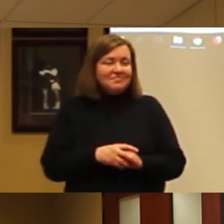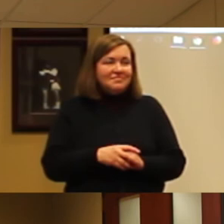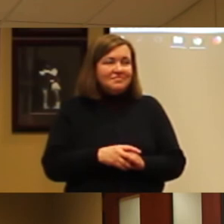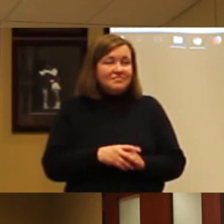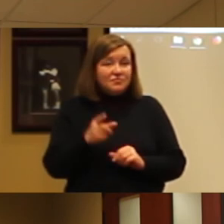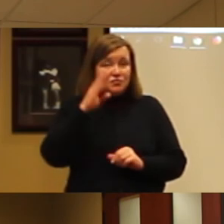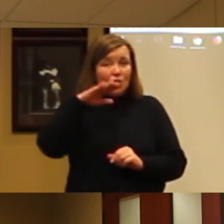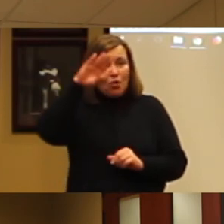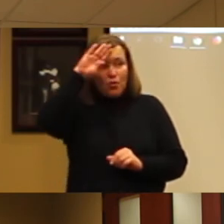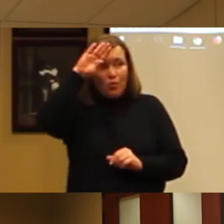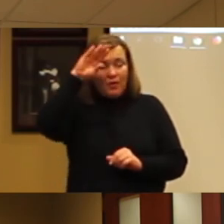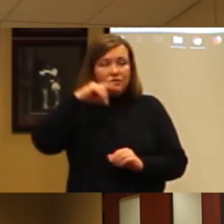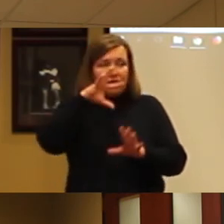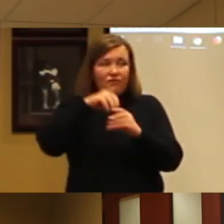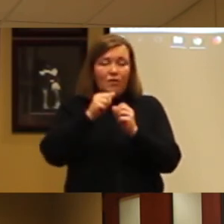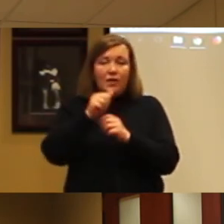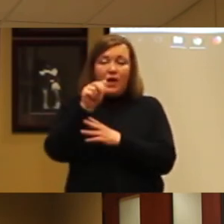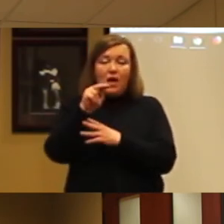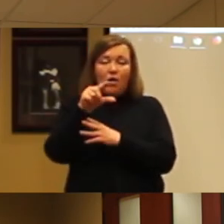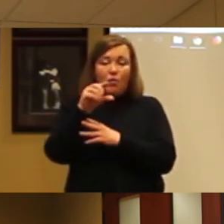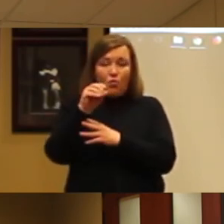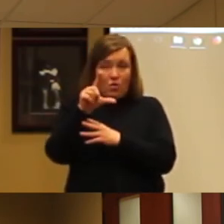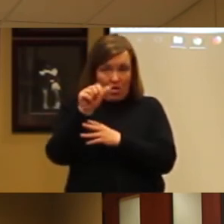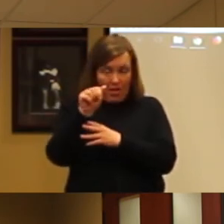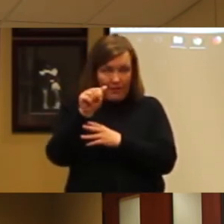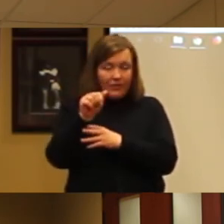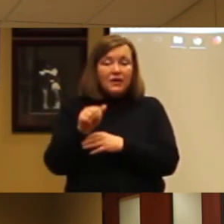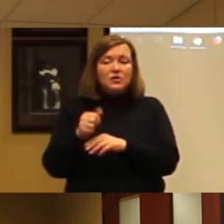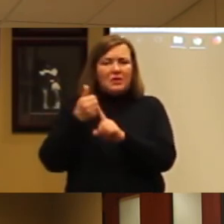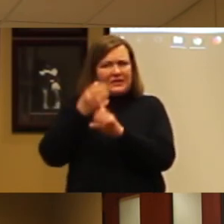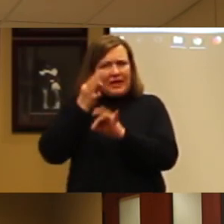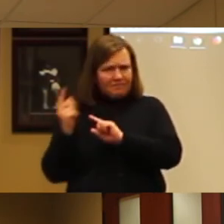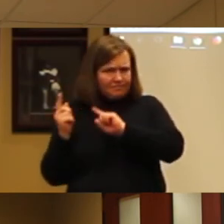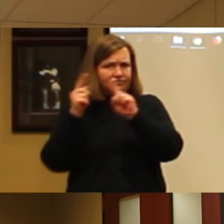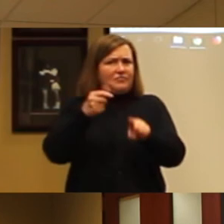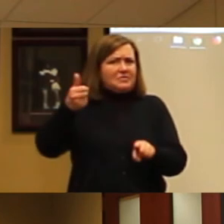Cuba was very involved in Angola. So he decided to go to Angola.